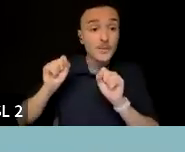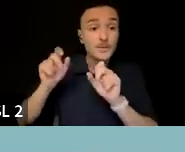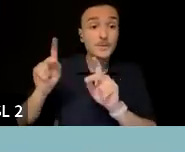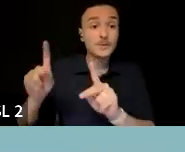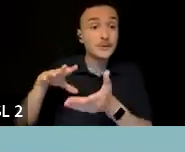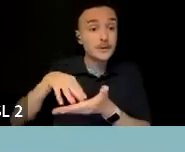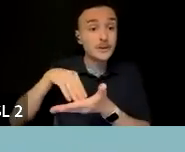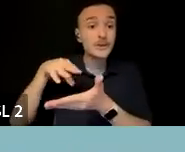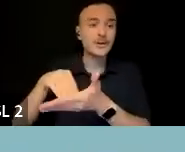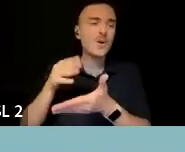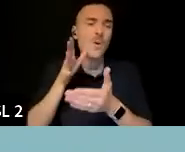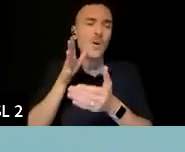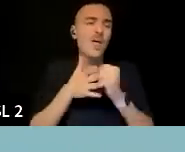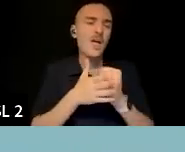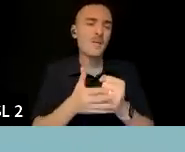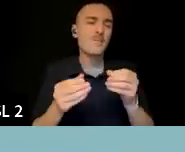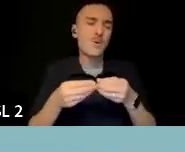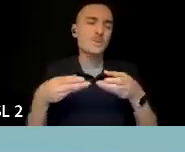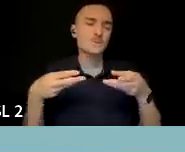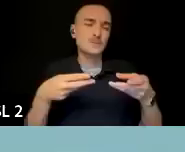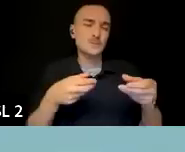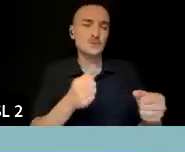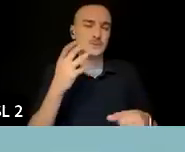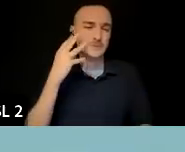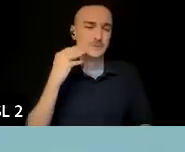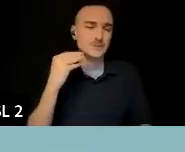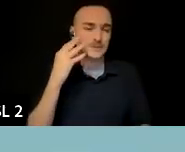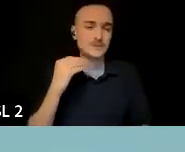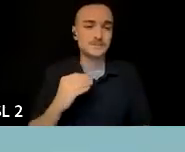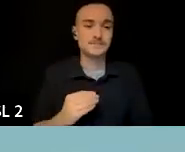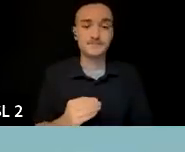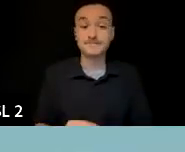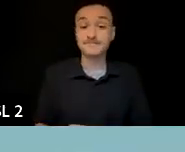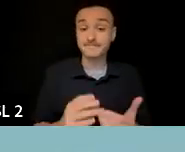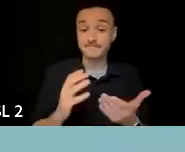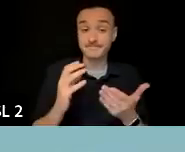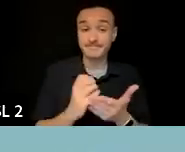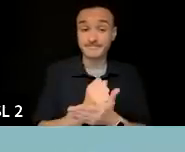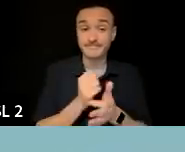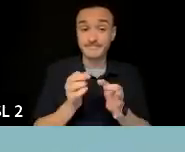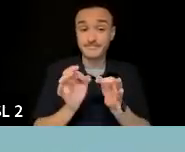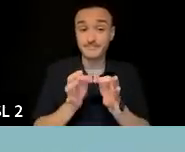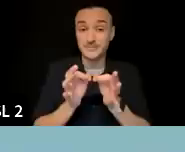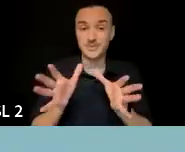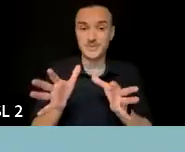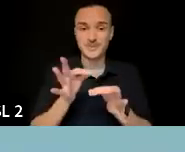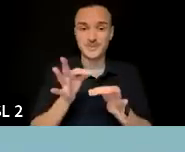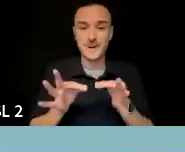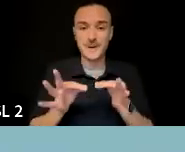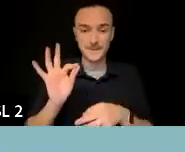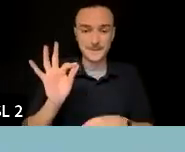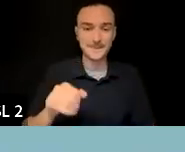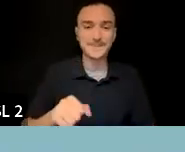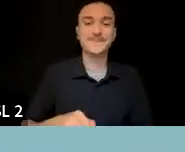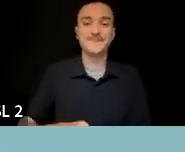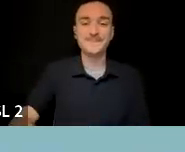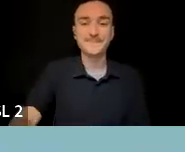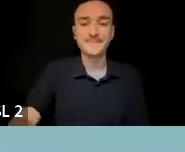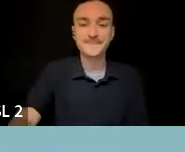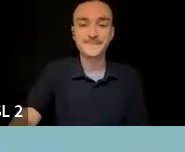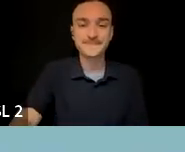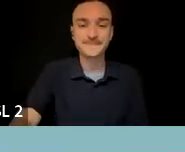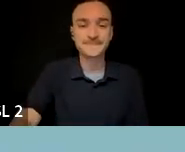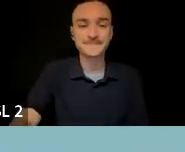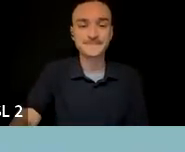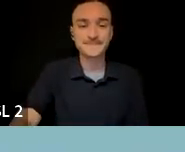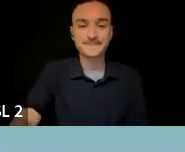learning curve. Thanks. Those are great points. We do encourage everyone to explore the resources that we've shared today,